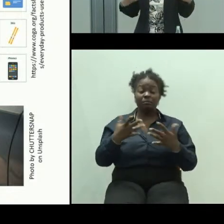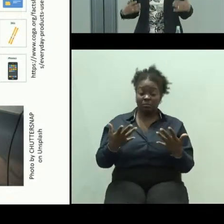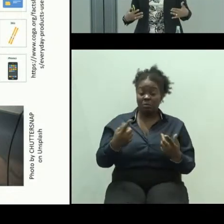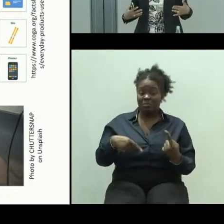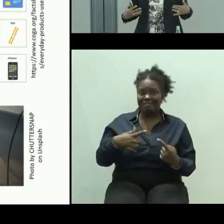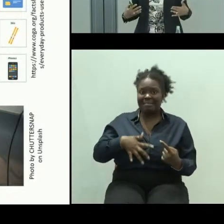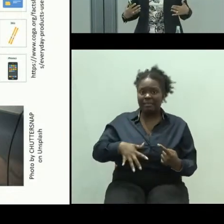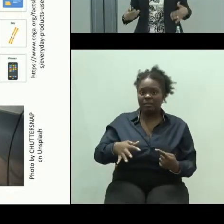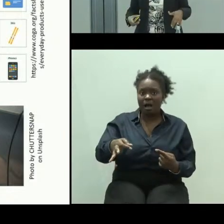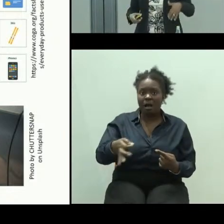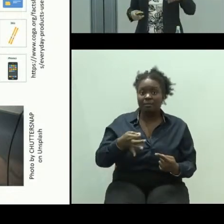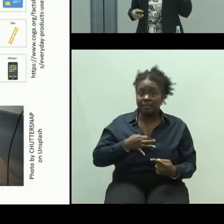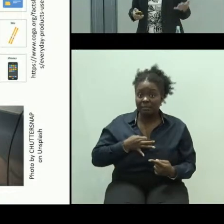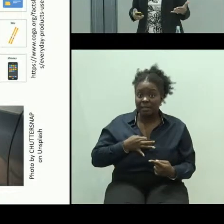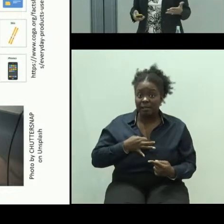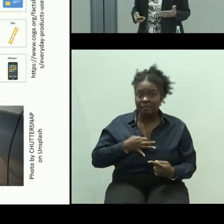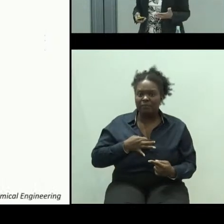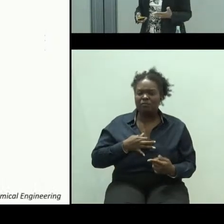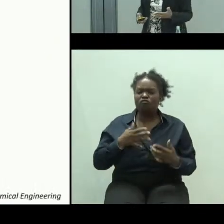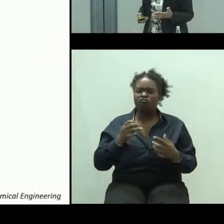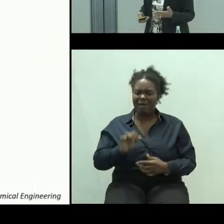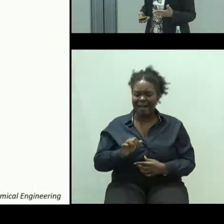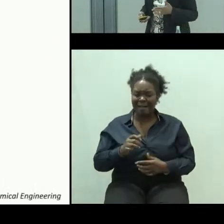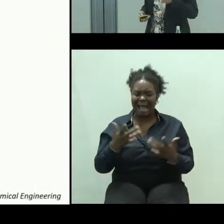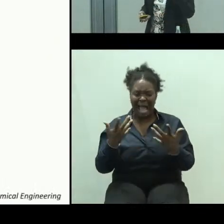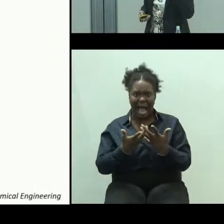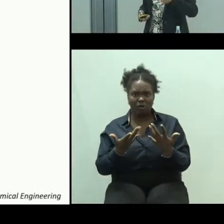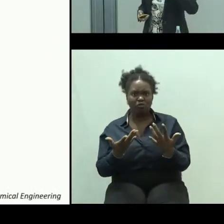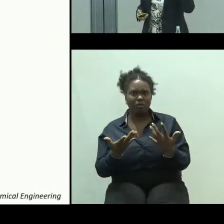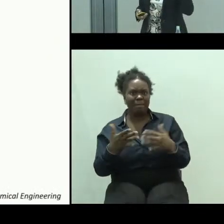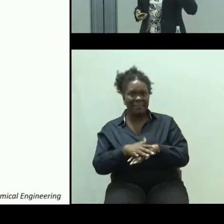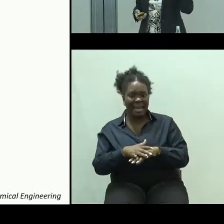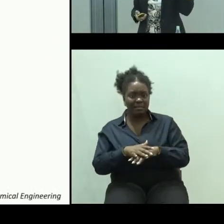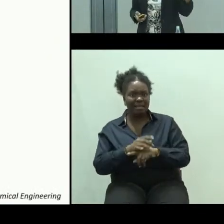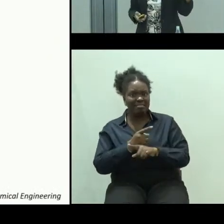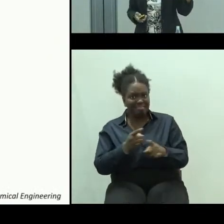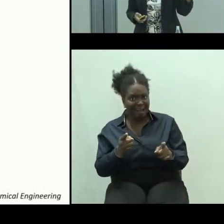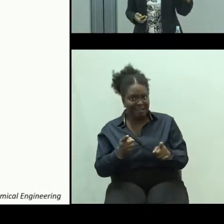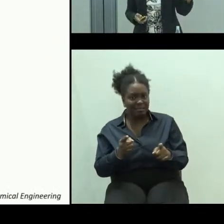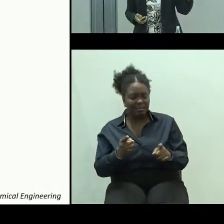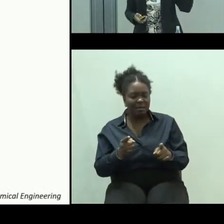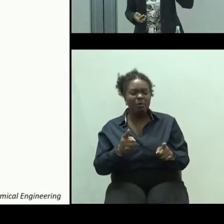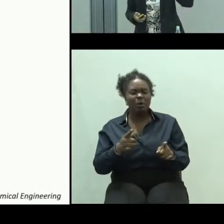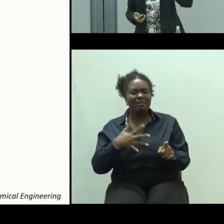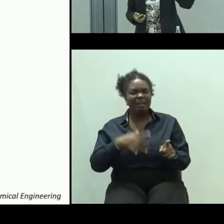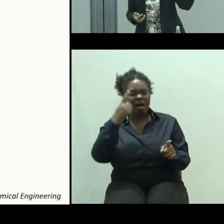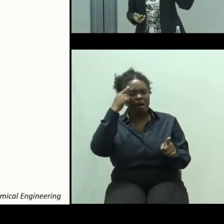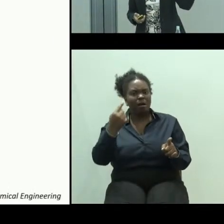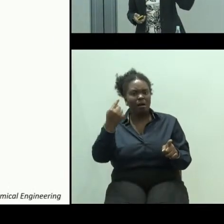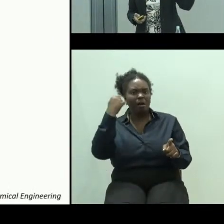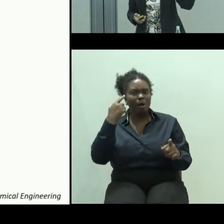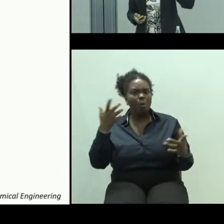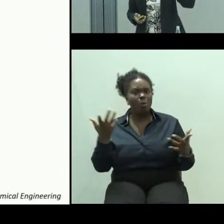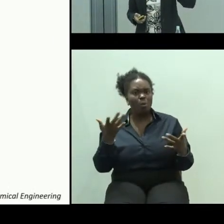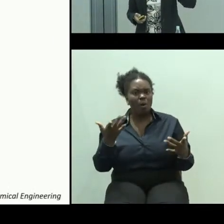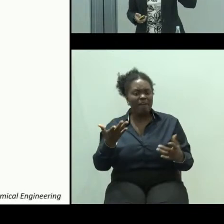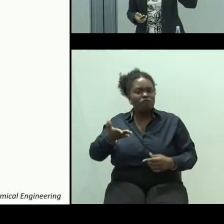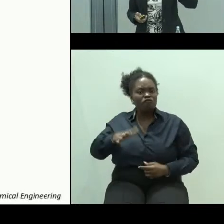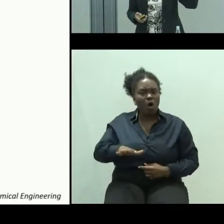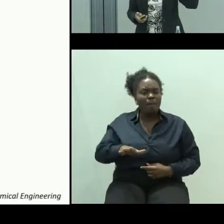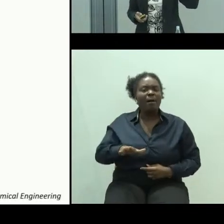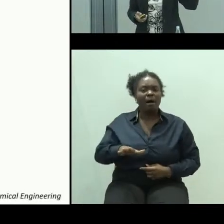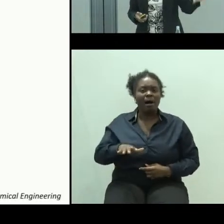ourselves, how do we actually think about replacing that stuff? And we think about where does this come from? We start from crude oil